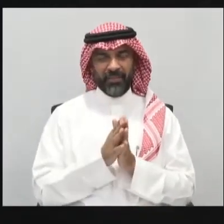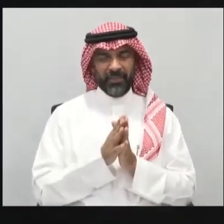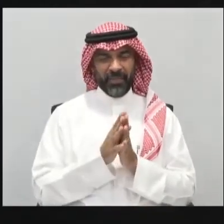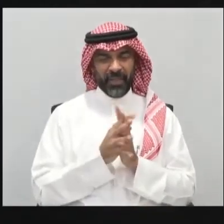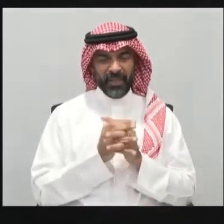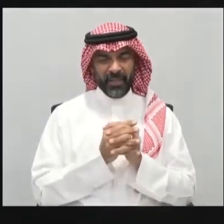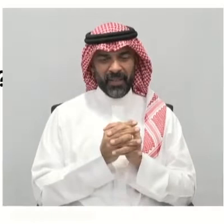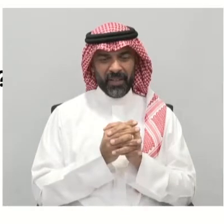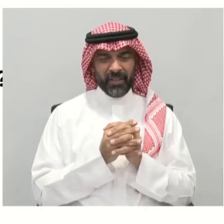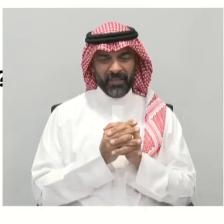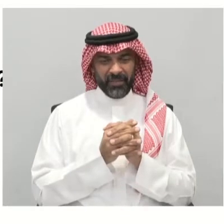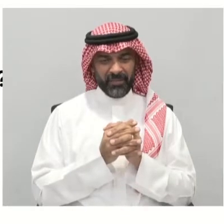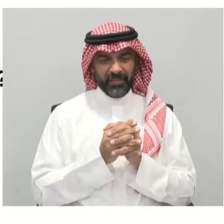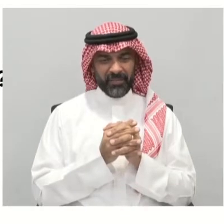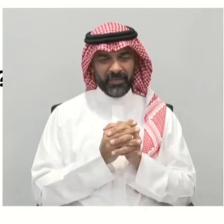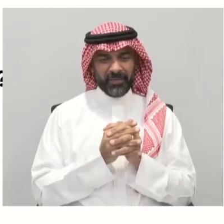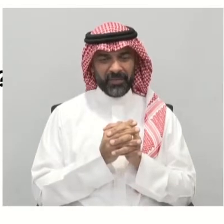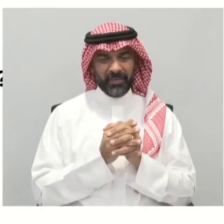one more time, okay?